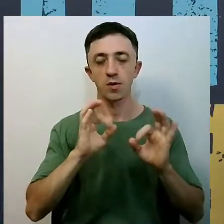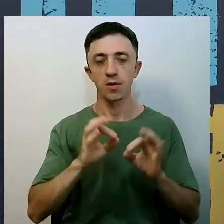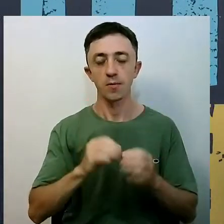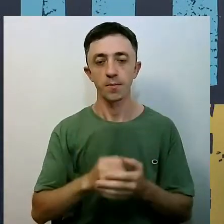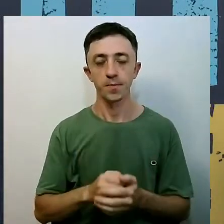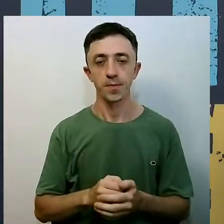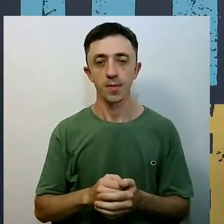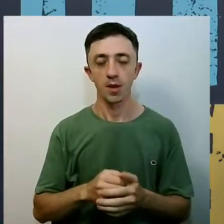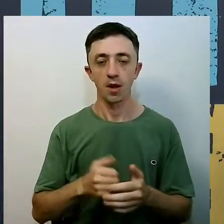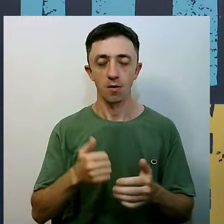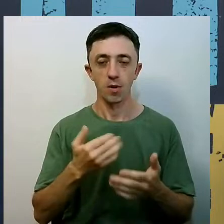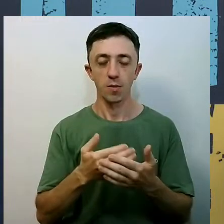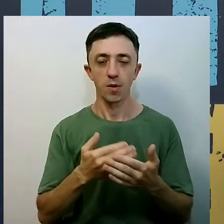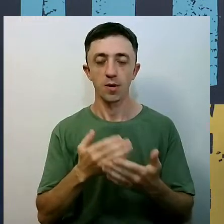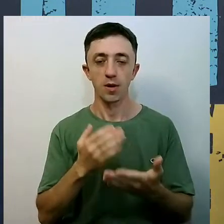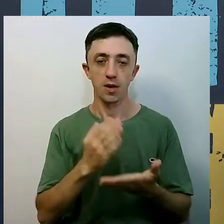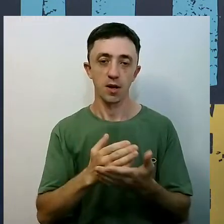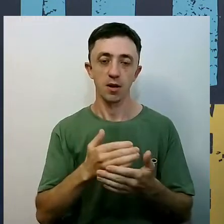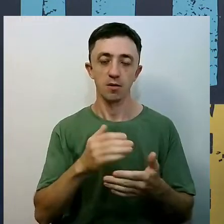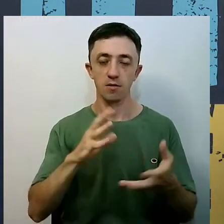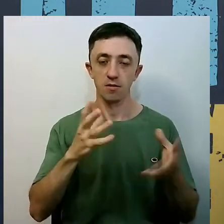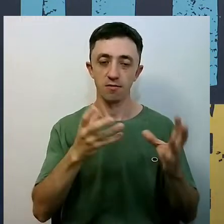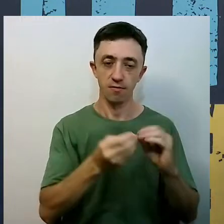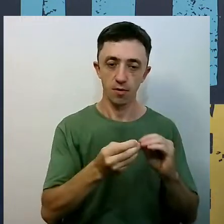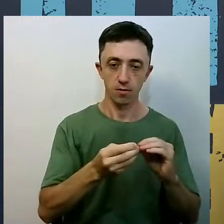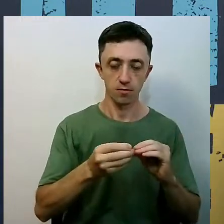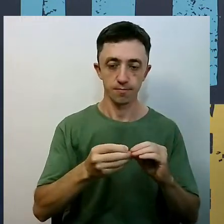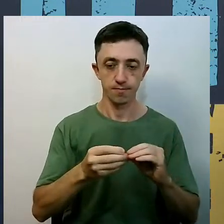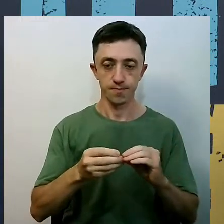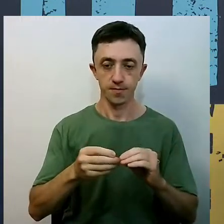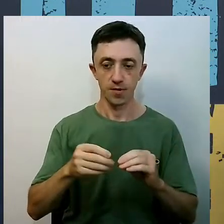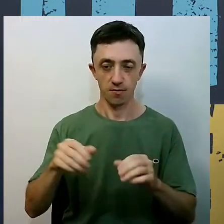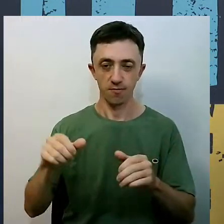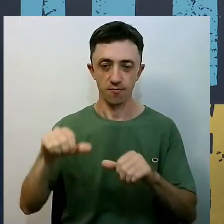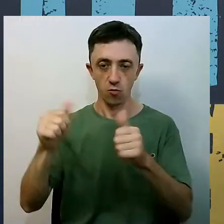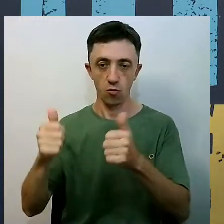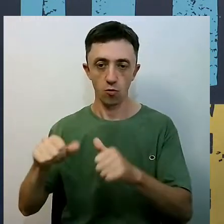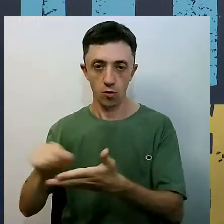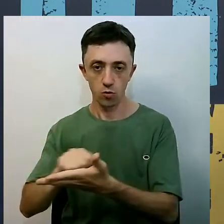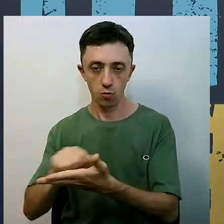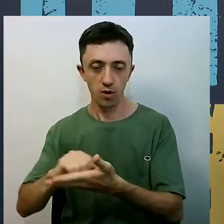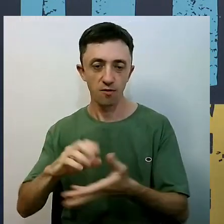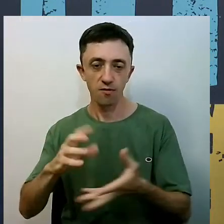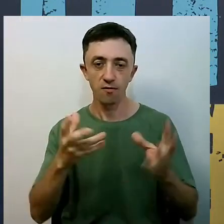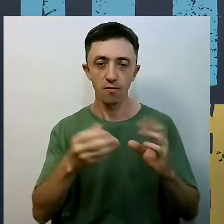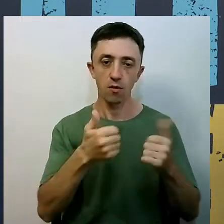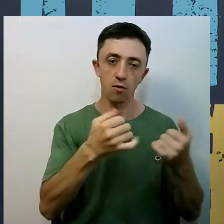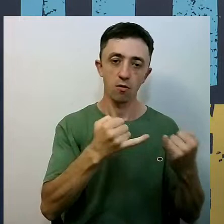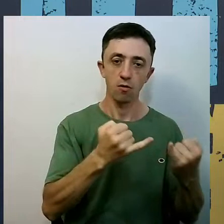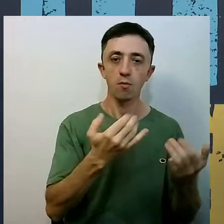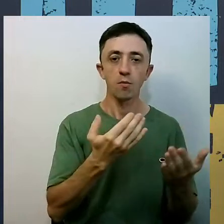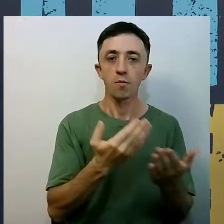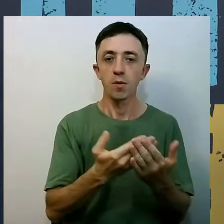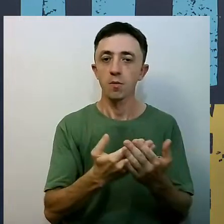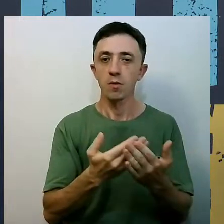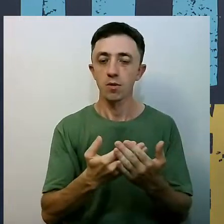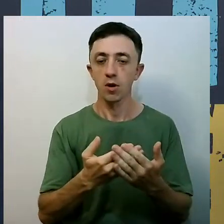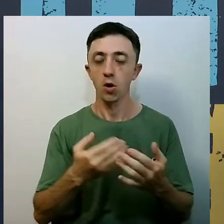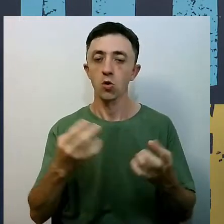you explain what positive or negative consequences can we expect from